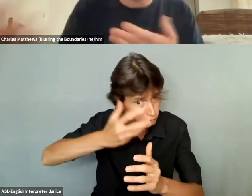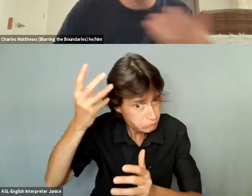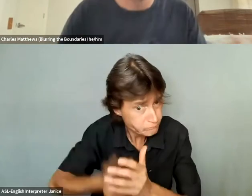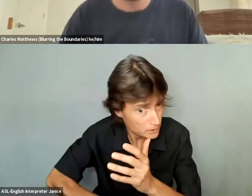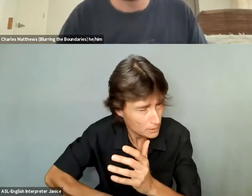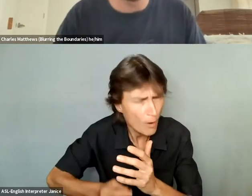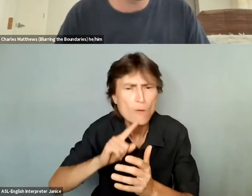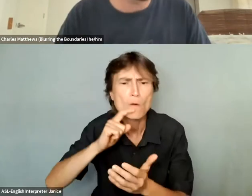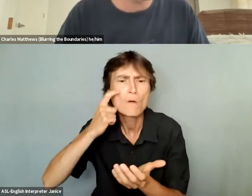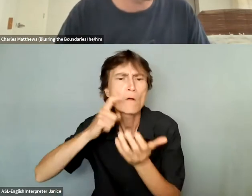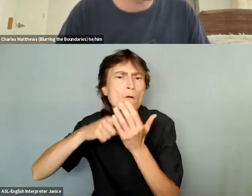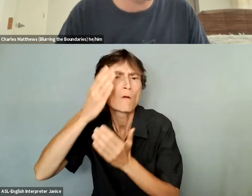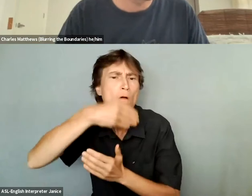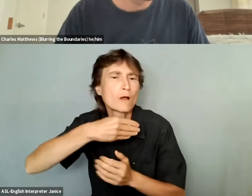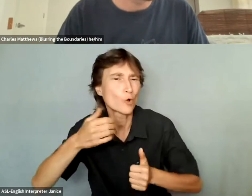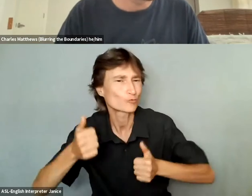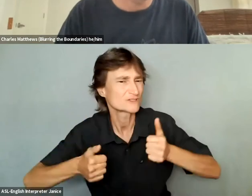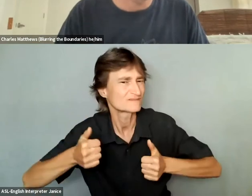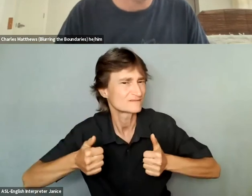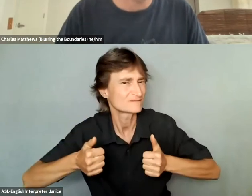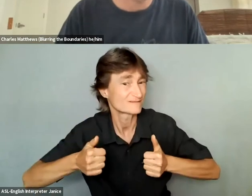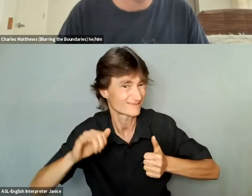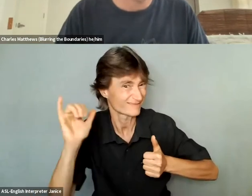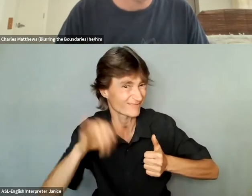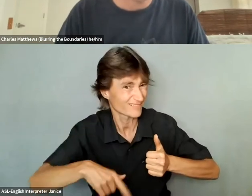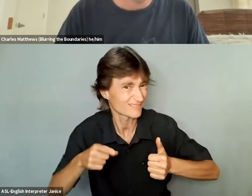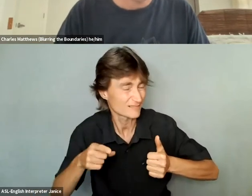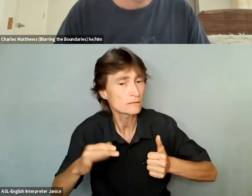where we can start playing.